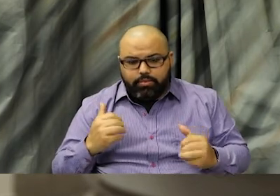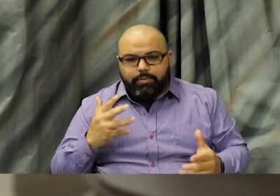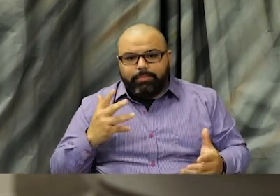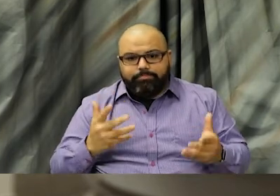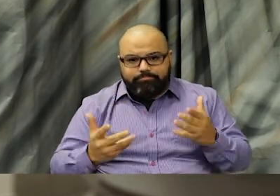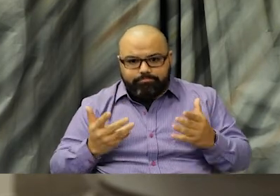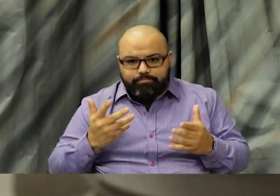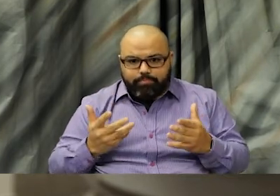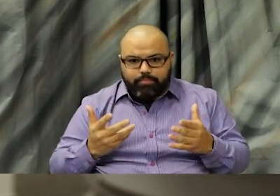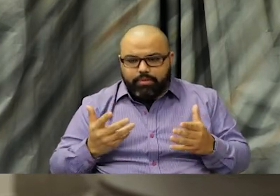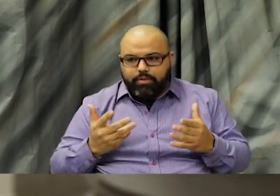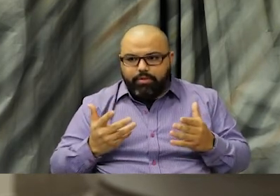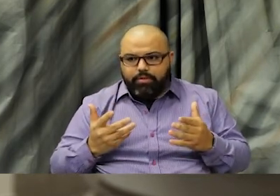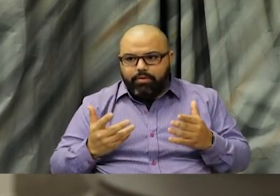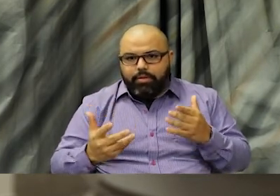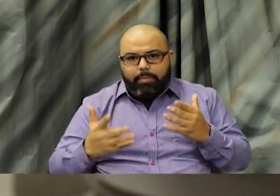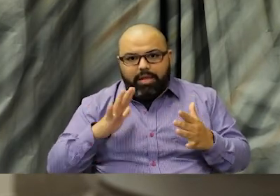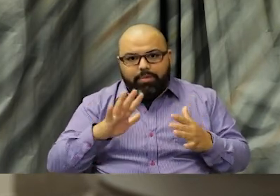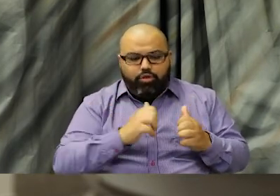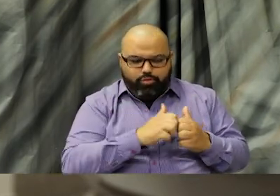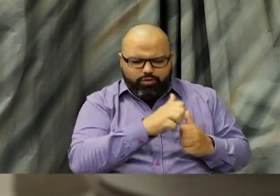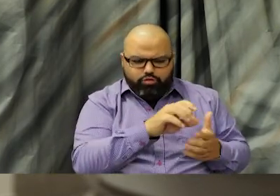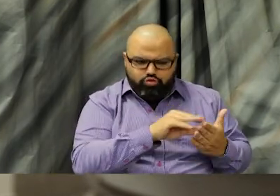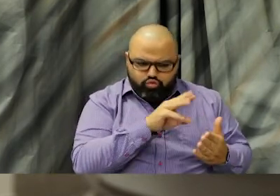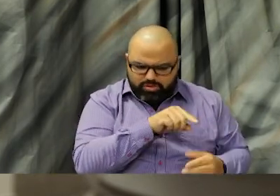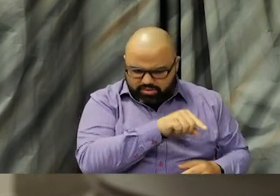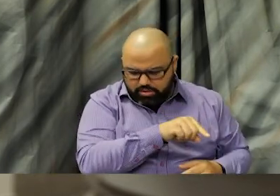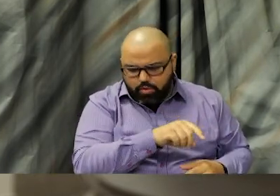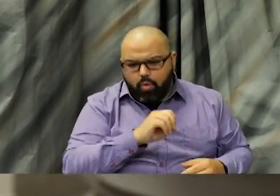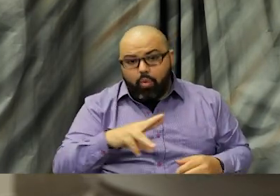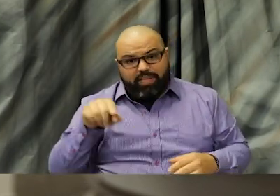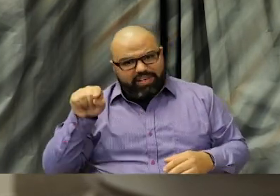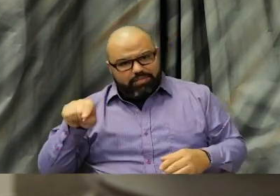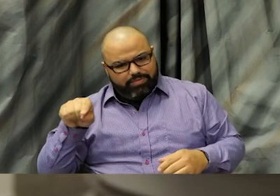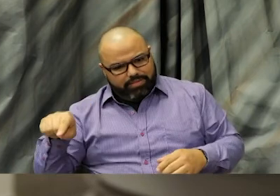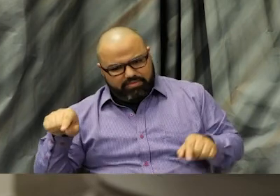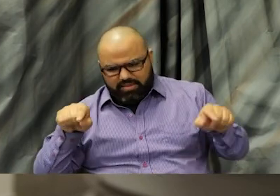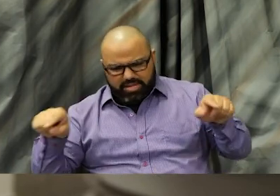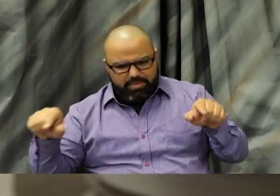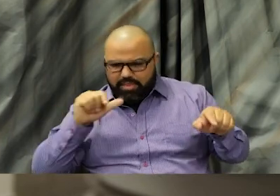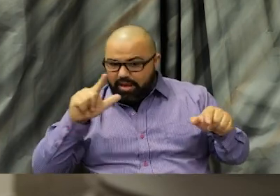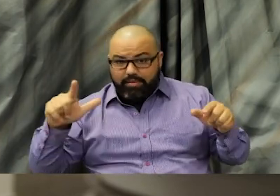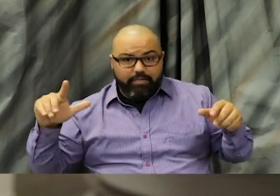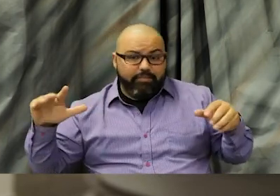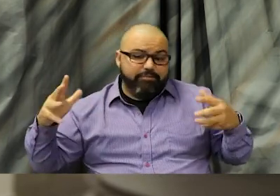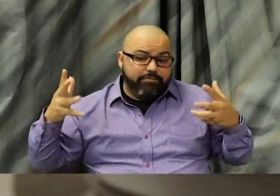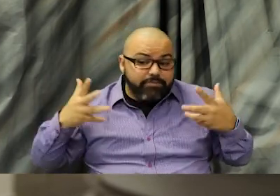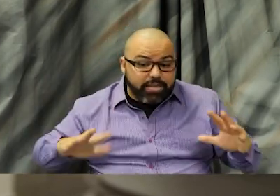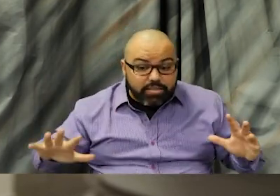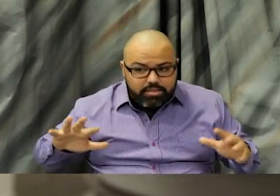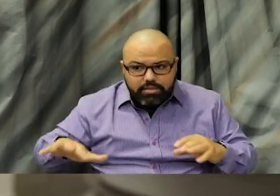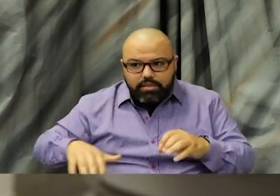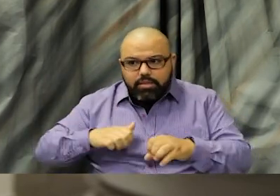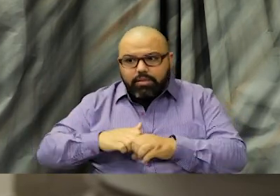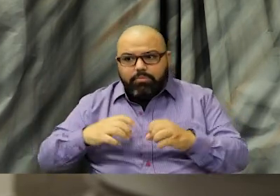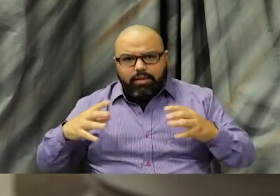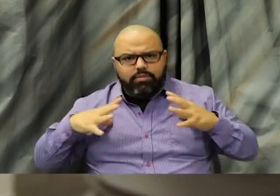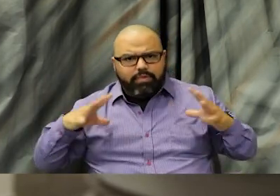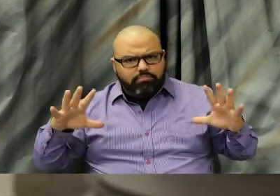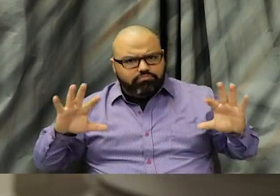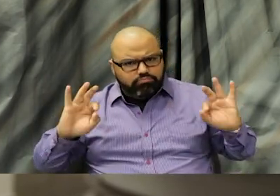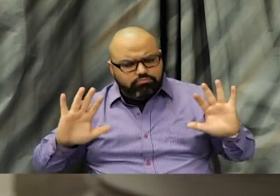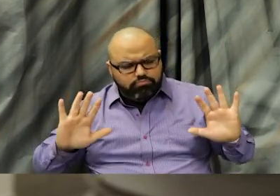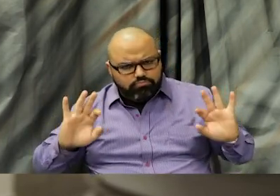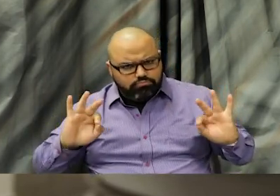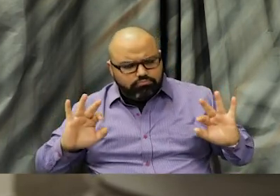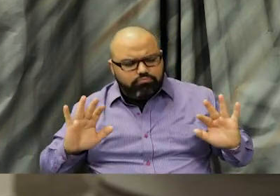after it. Maybe your virtual students or your face-to-face students did not completely finish that assignment,